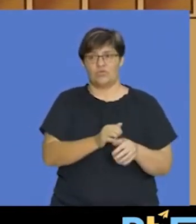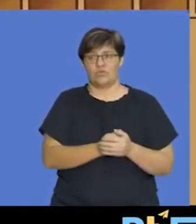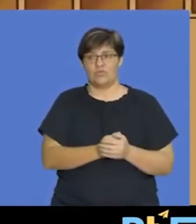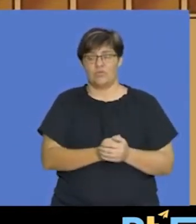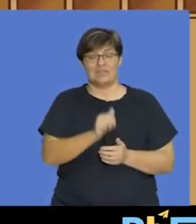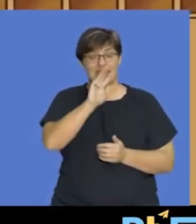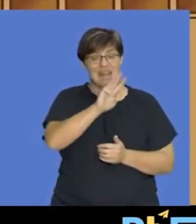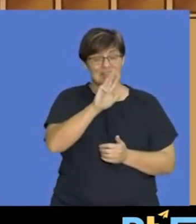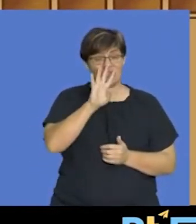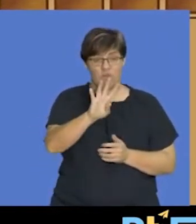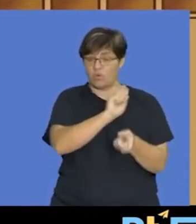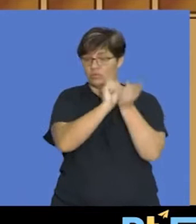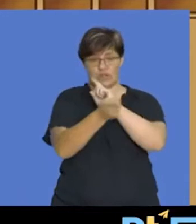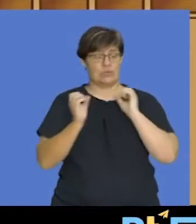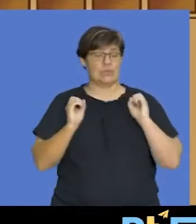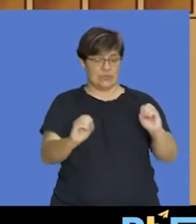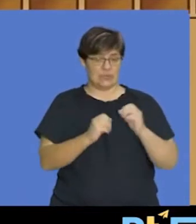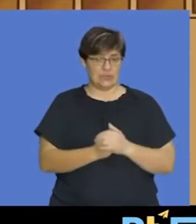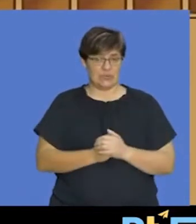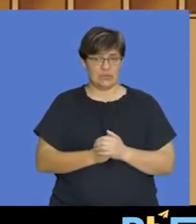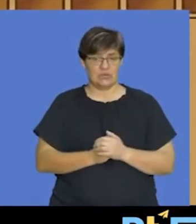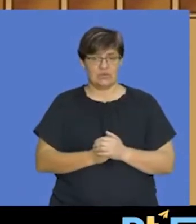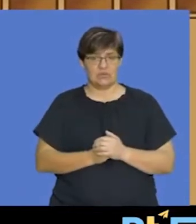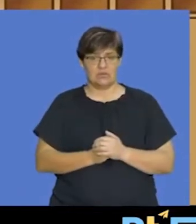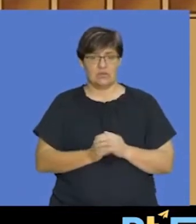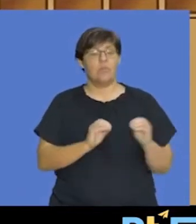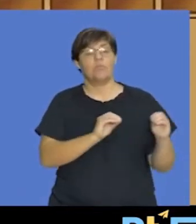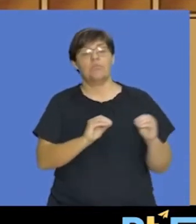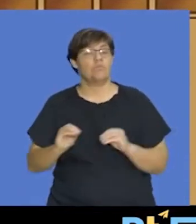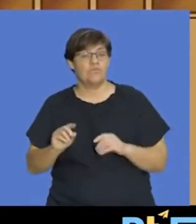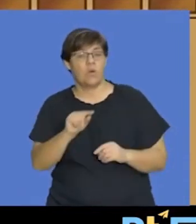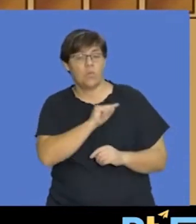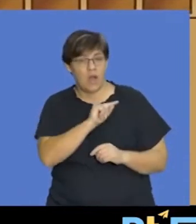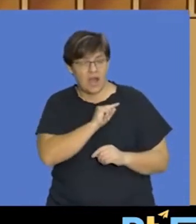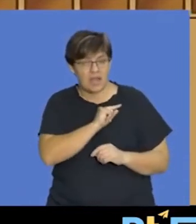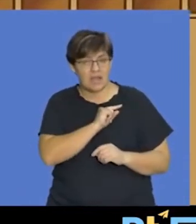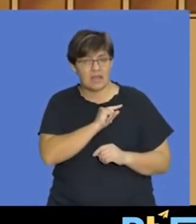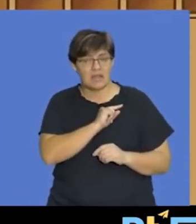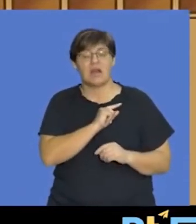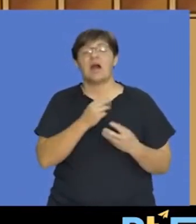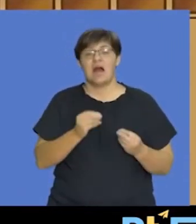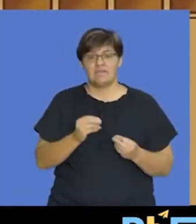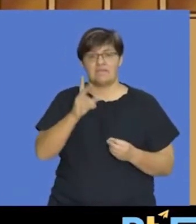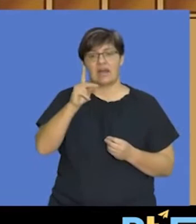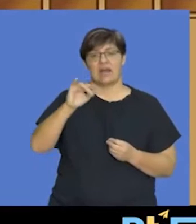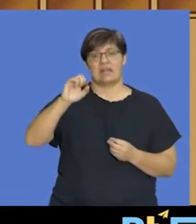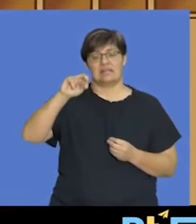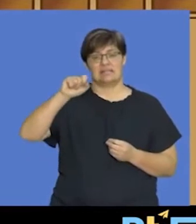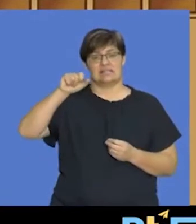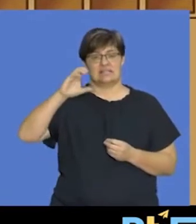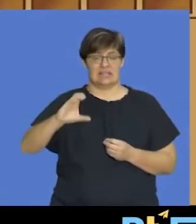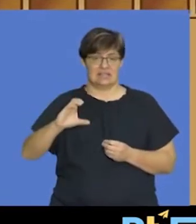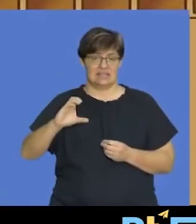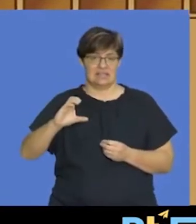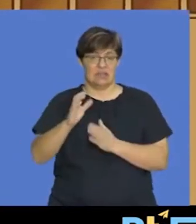that 94 didn't change. It's moving. Because it's moving, we now have kinetic friction.